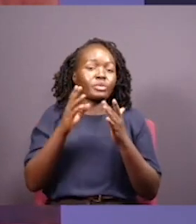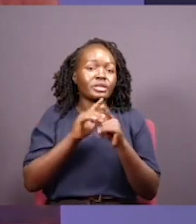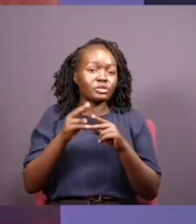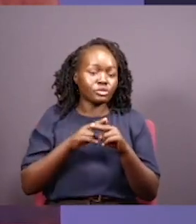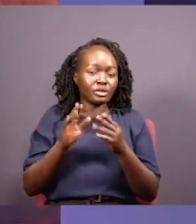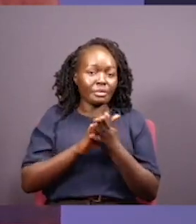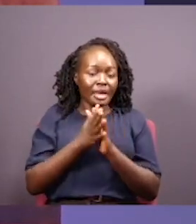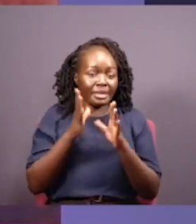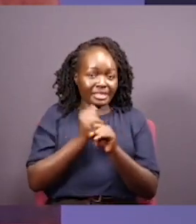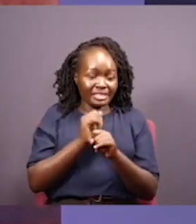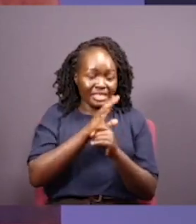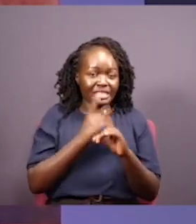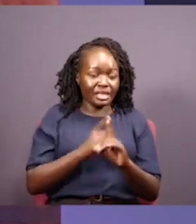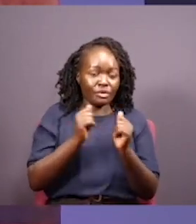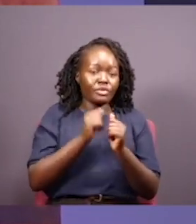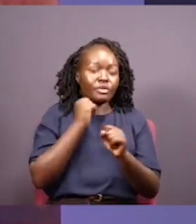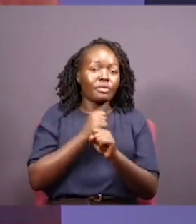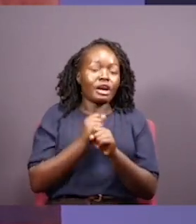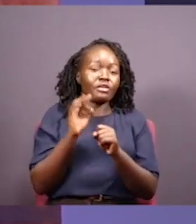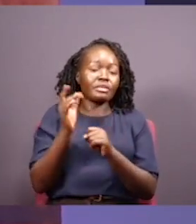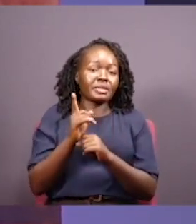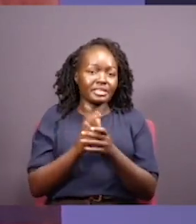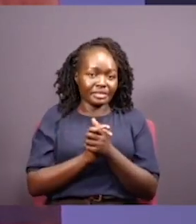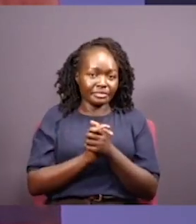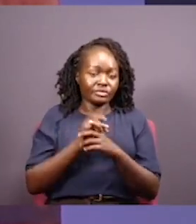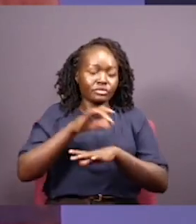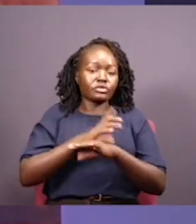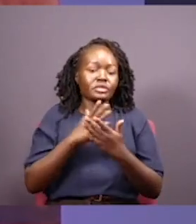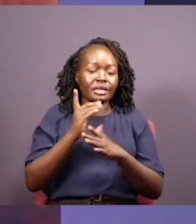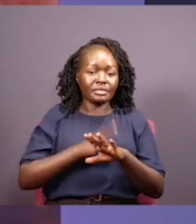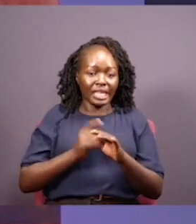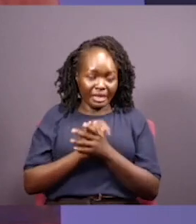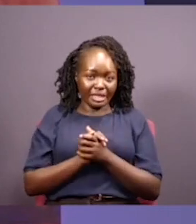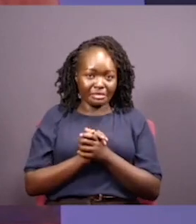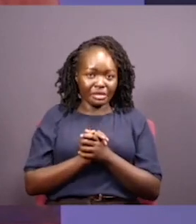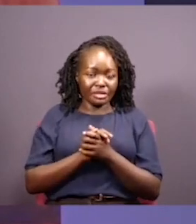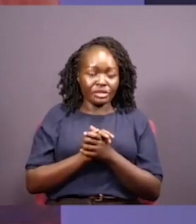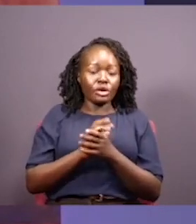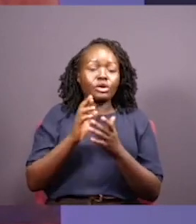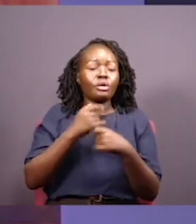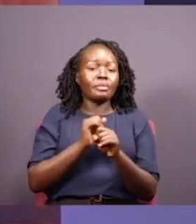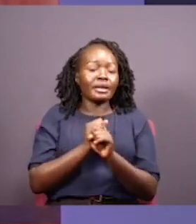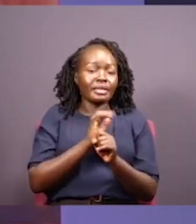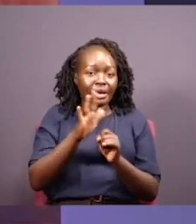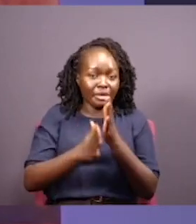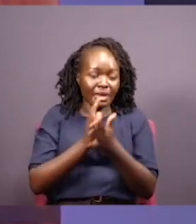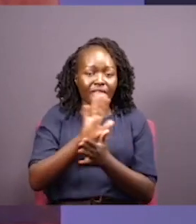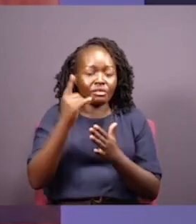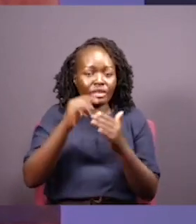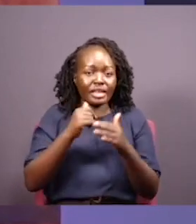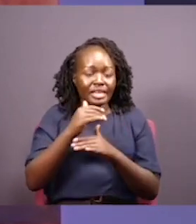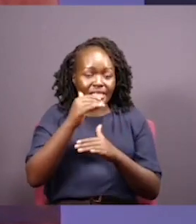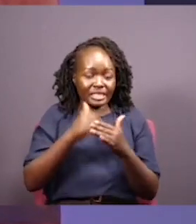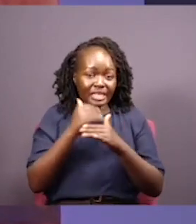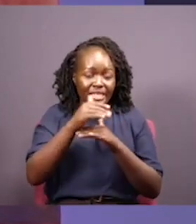disciples with the work of the ministry, he took some time to instruct them and to prepare them for the next level, and that